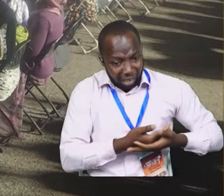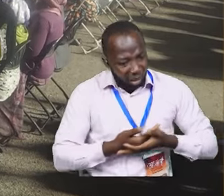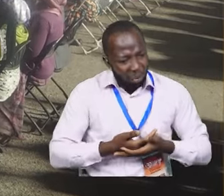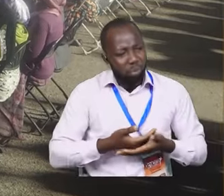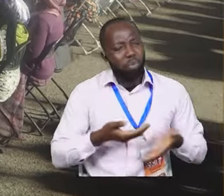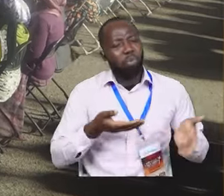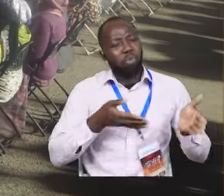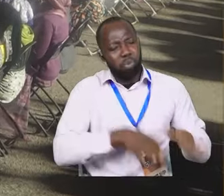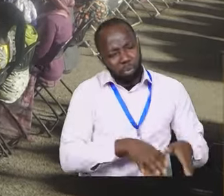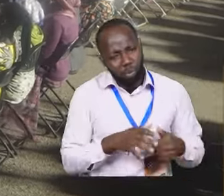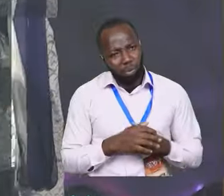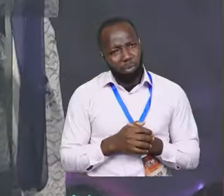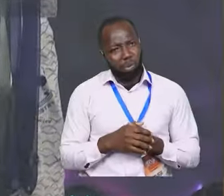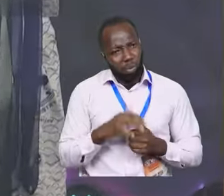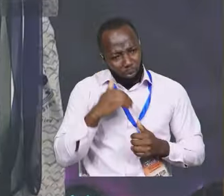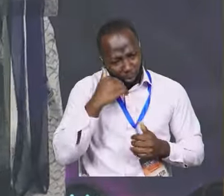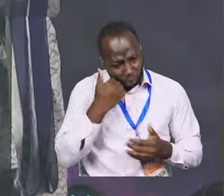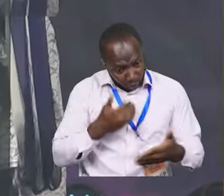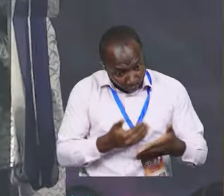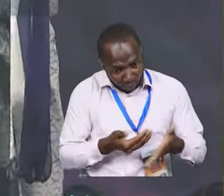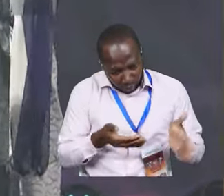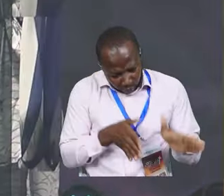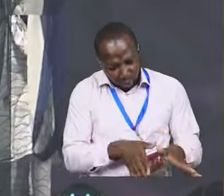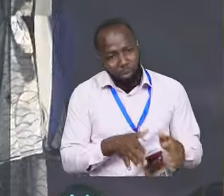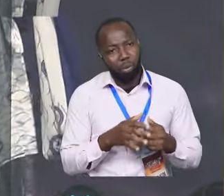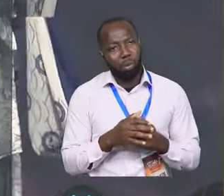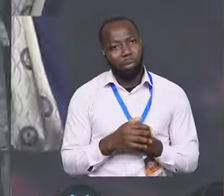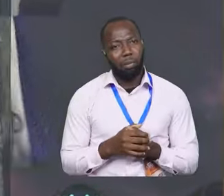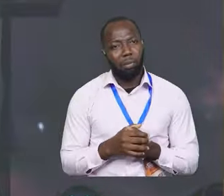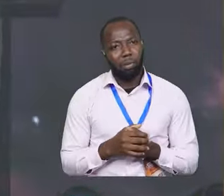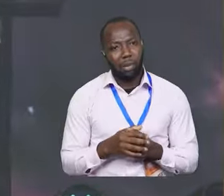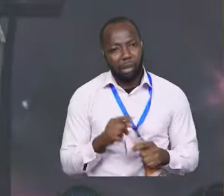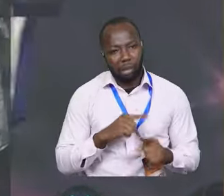What it means is that my child was just dead.